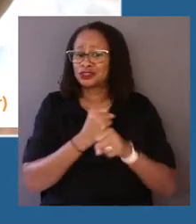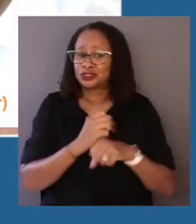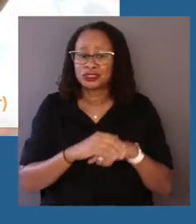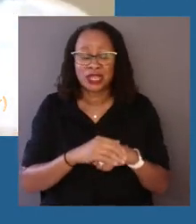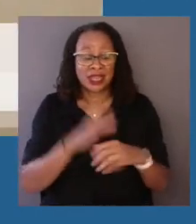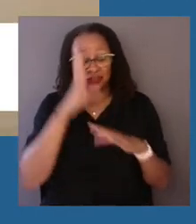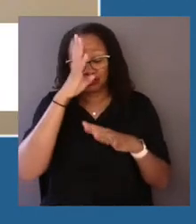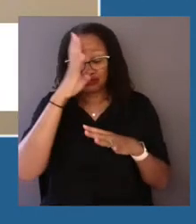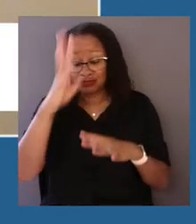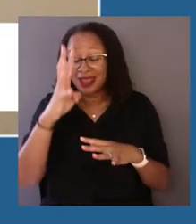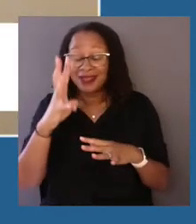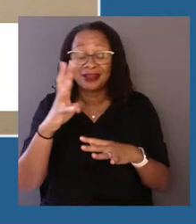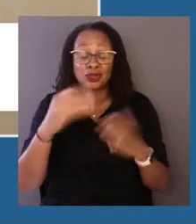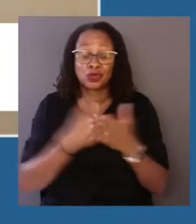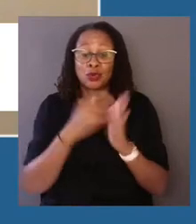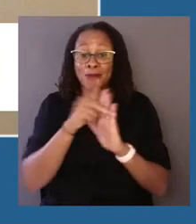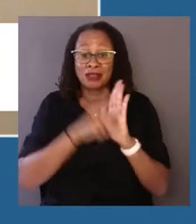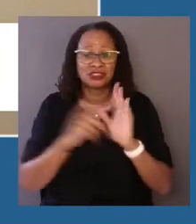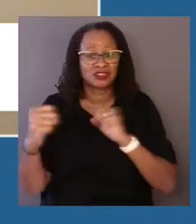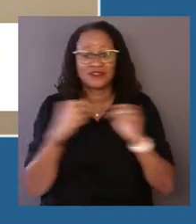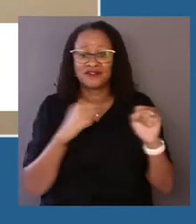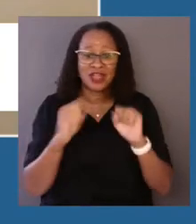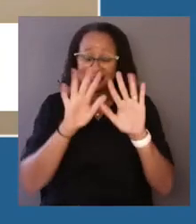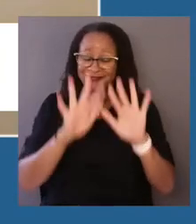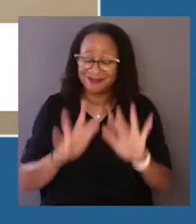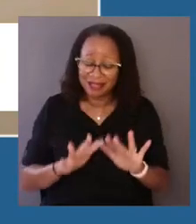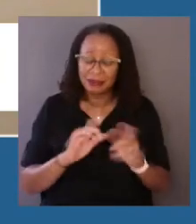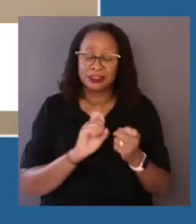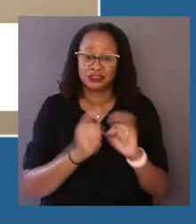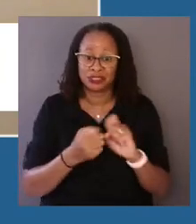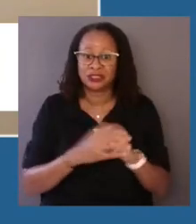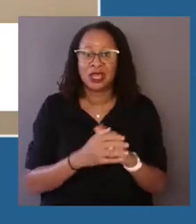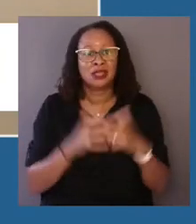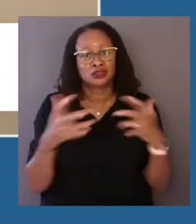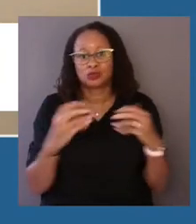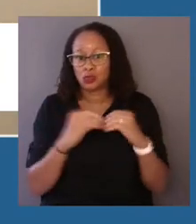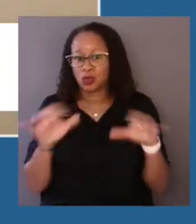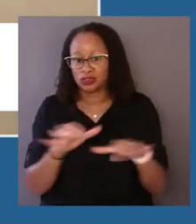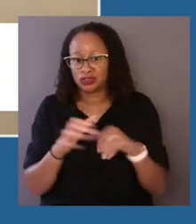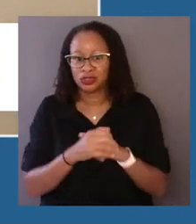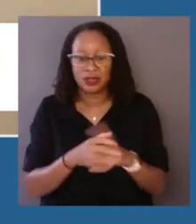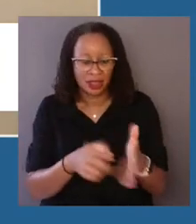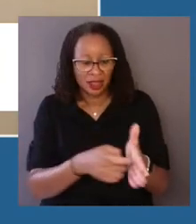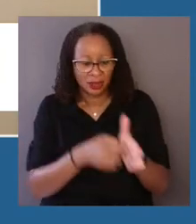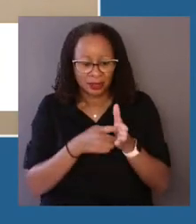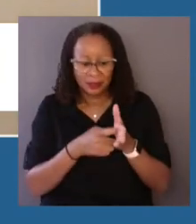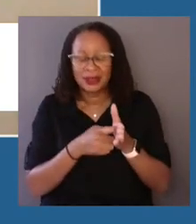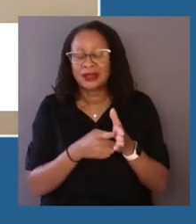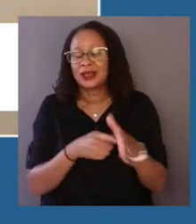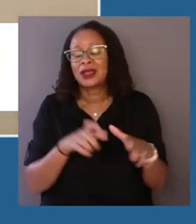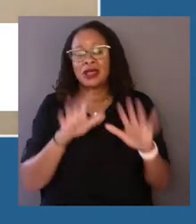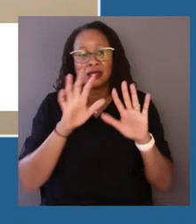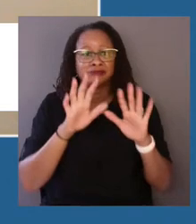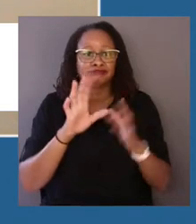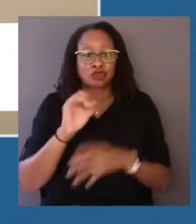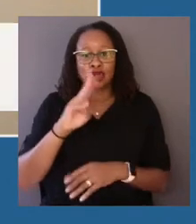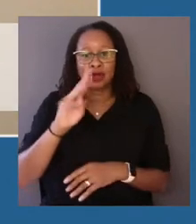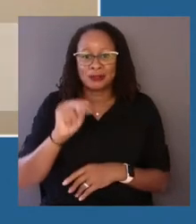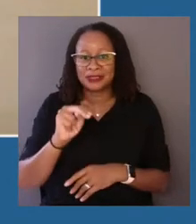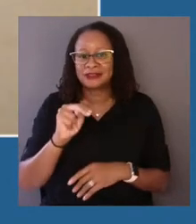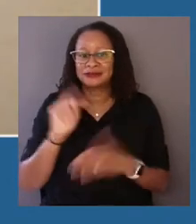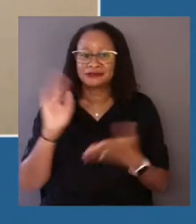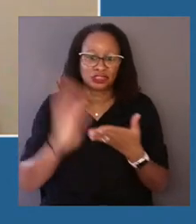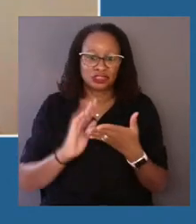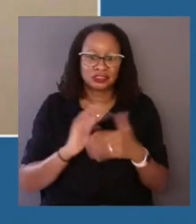change. And there is so much more to be done. But we've mandated carbon emissions reductions and retrofits in large existing